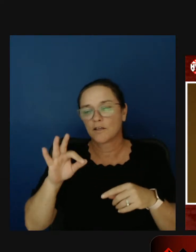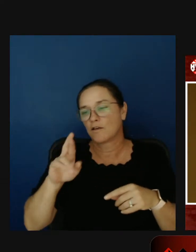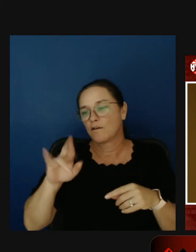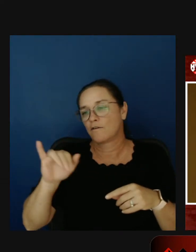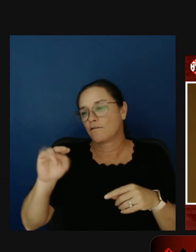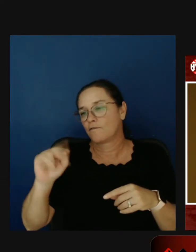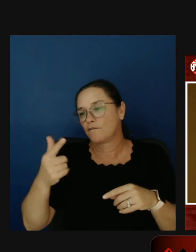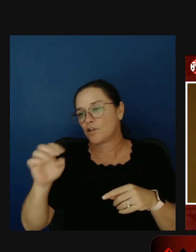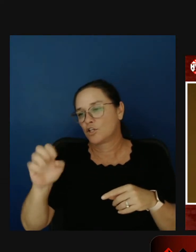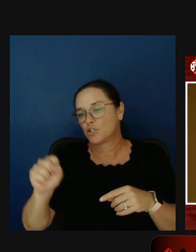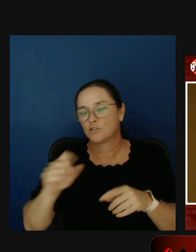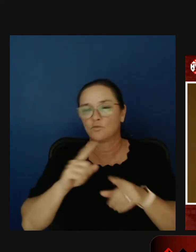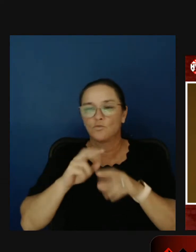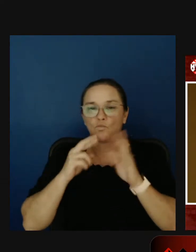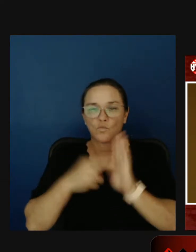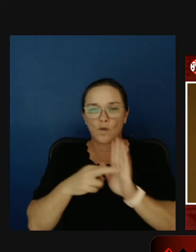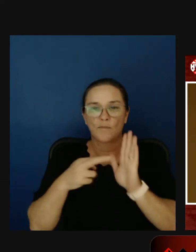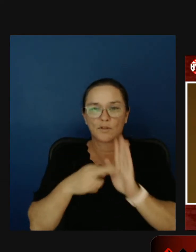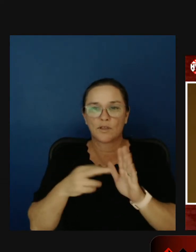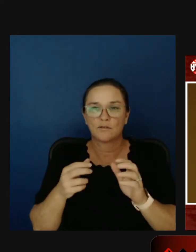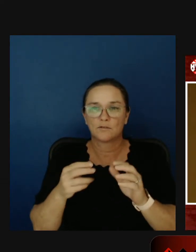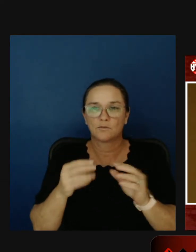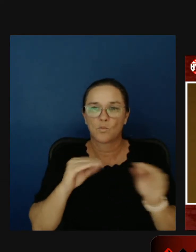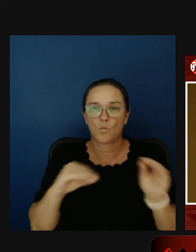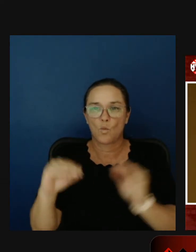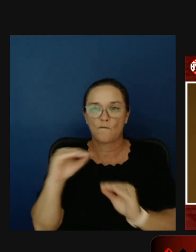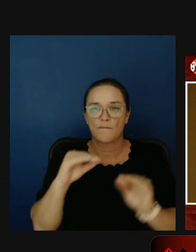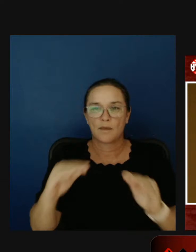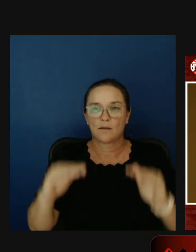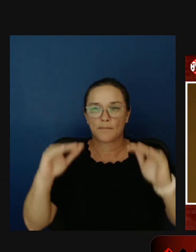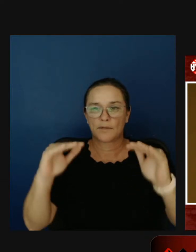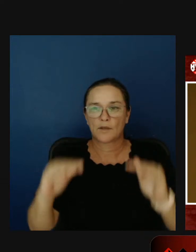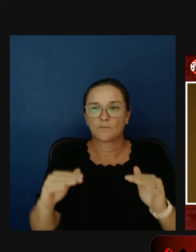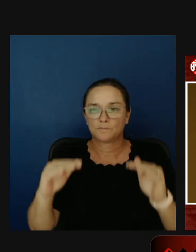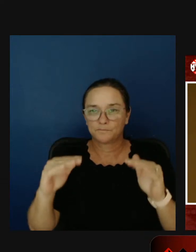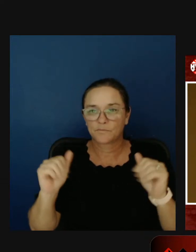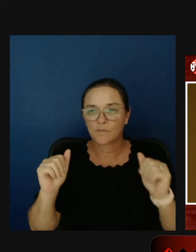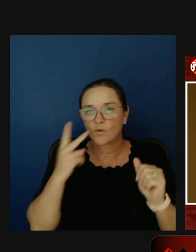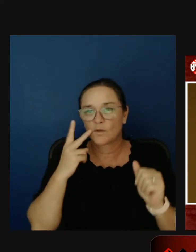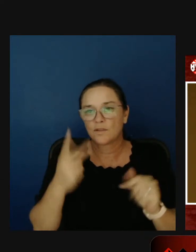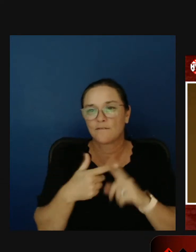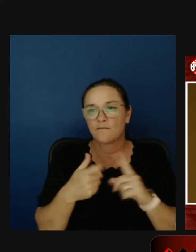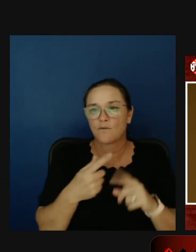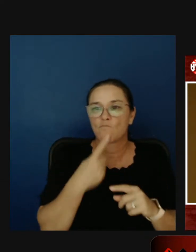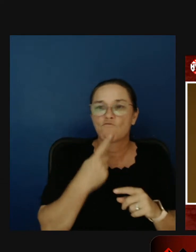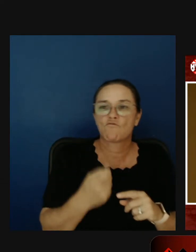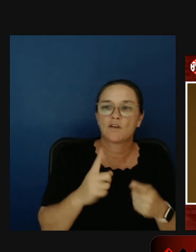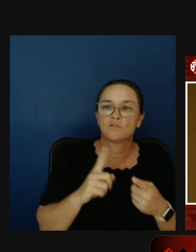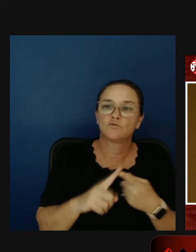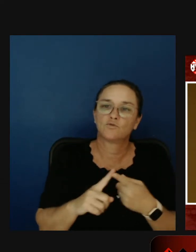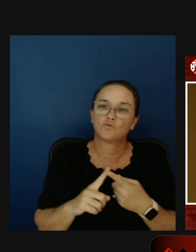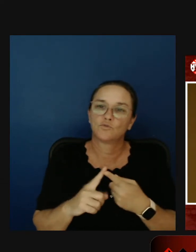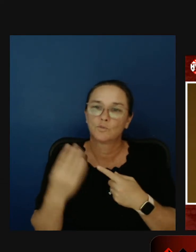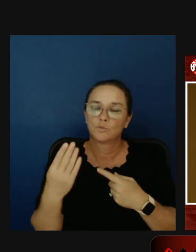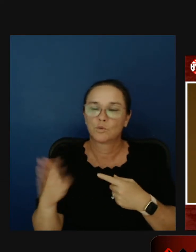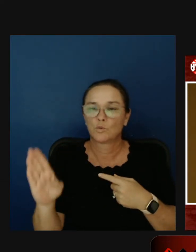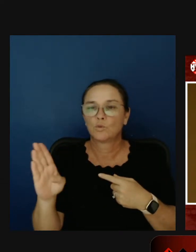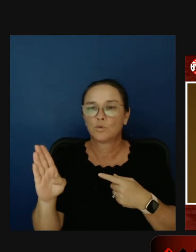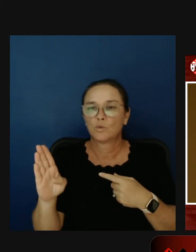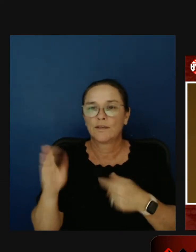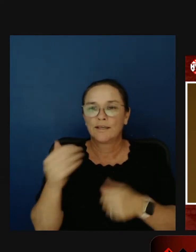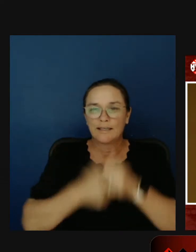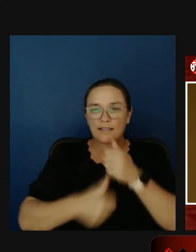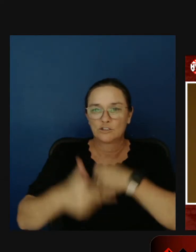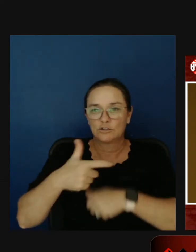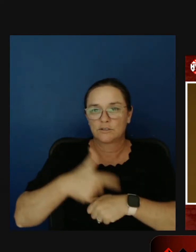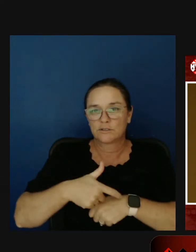all represent a certain amount of movement. And as you can see, from red to blue there, each time you go